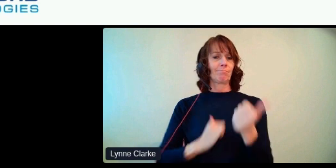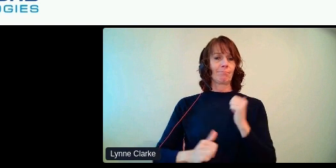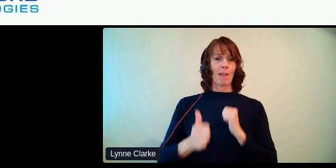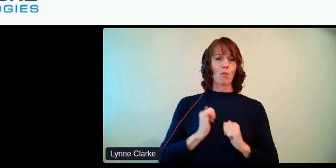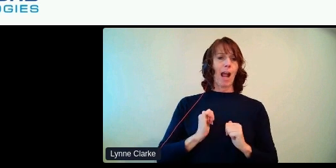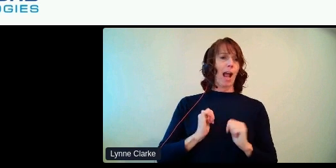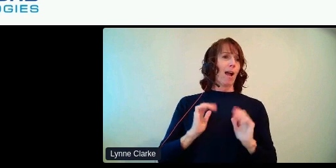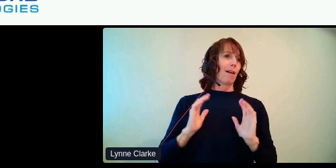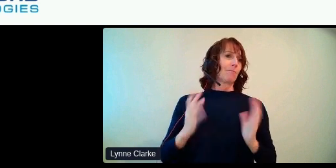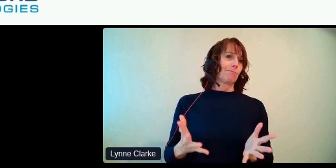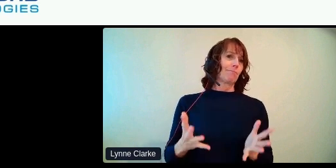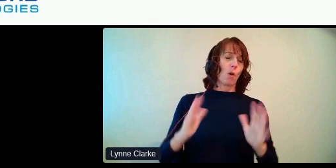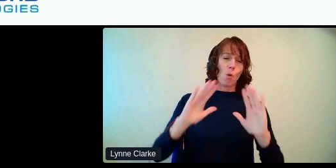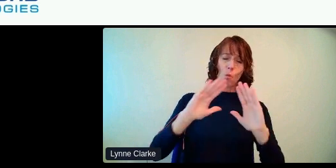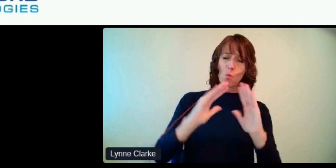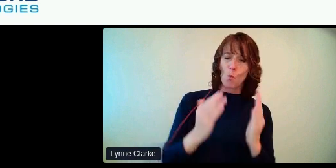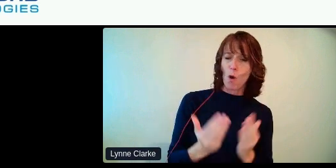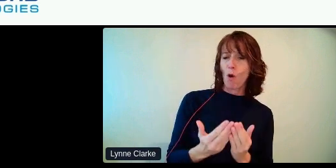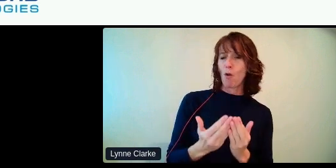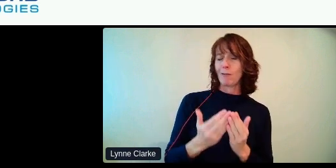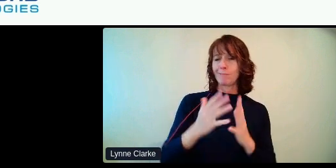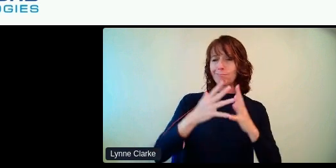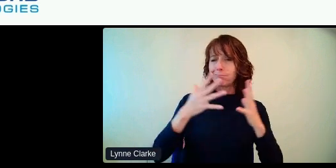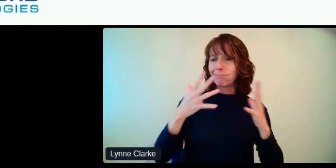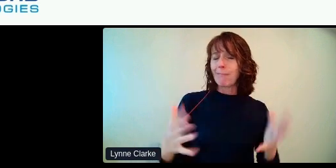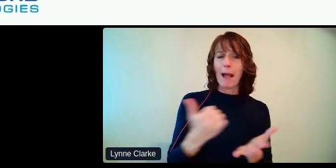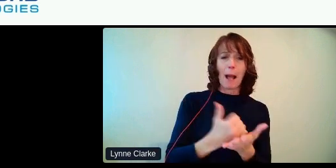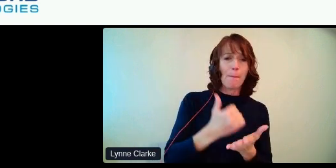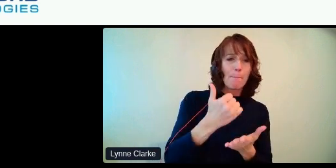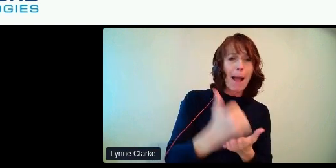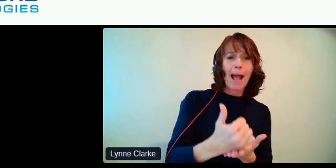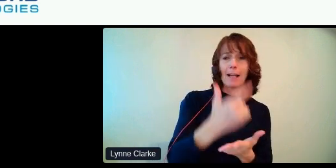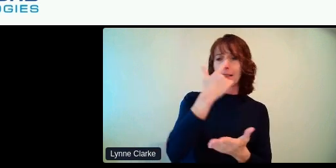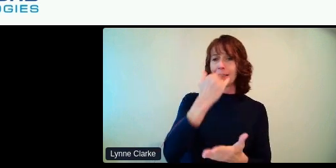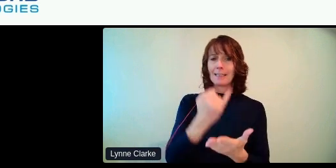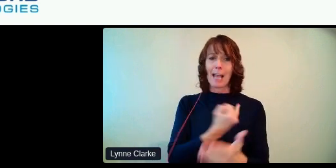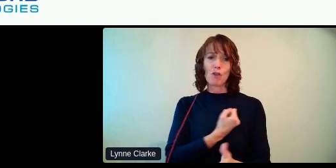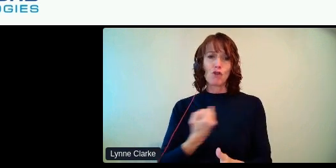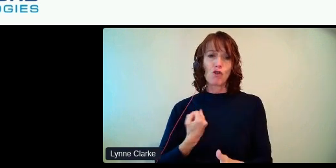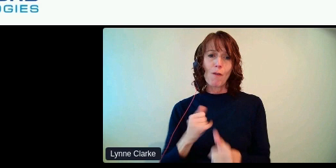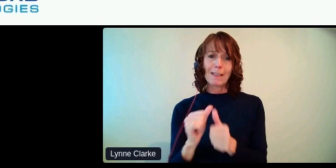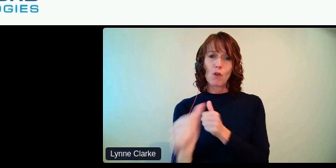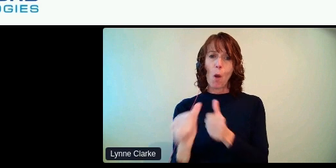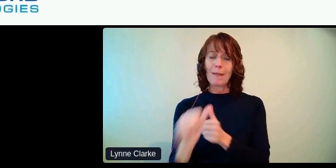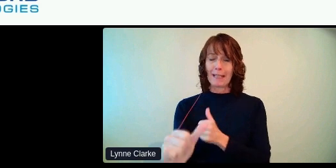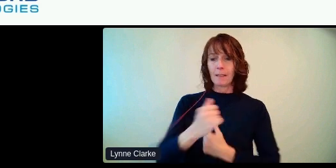the world's largest banks and insurance companies in our customer base, but we